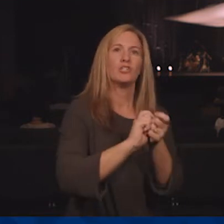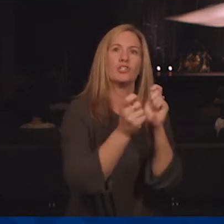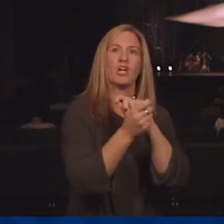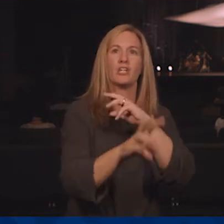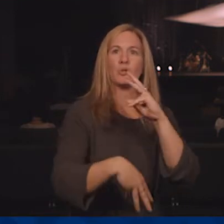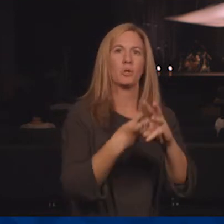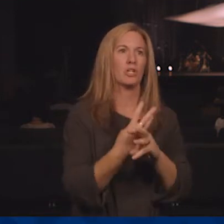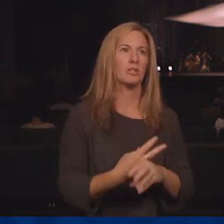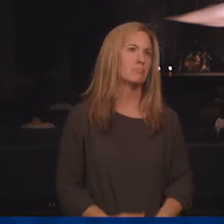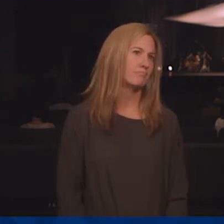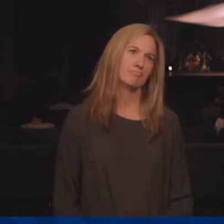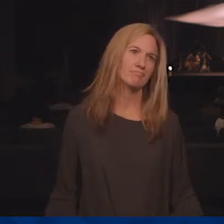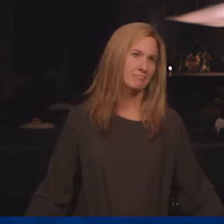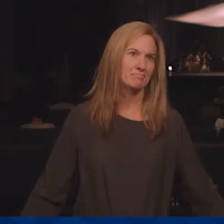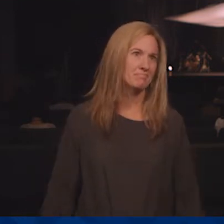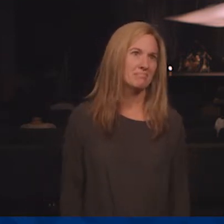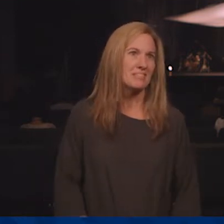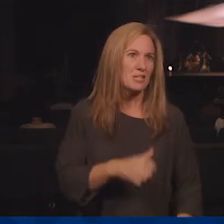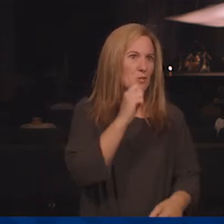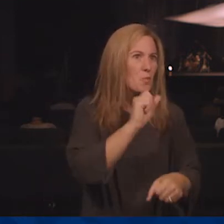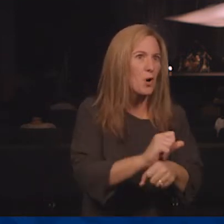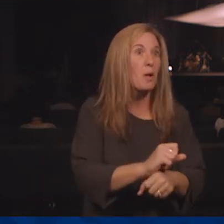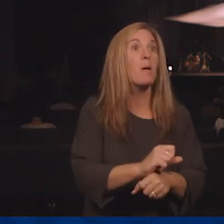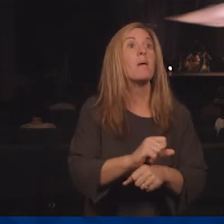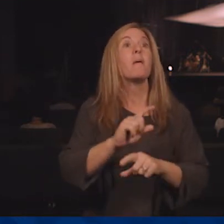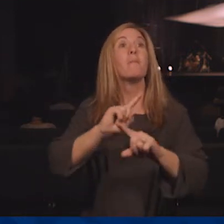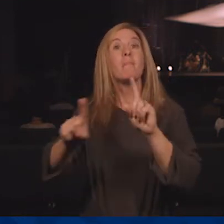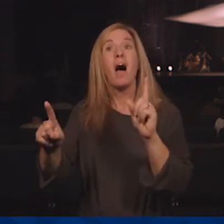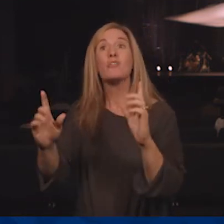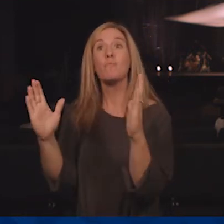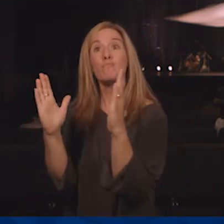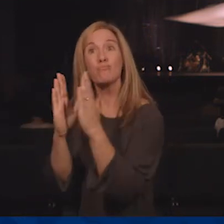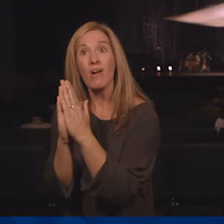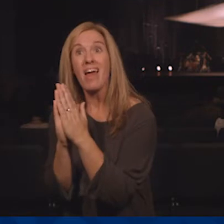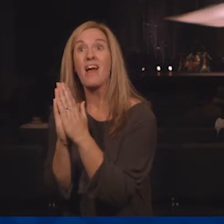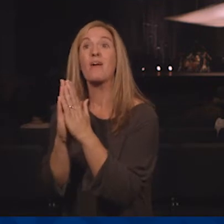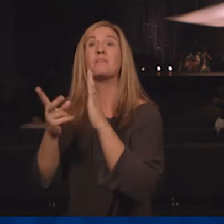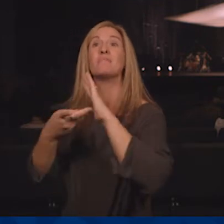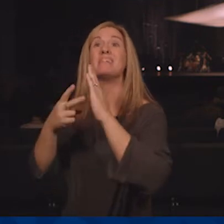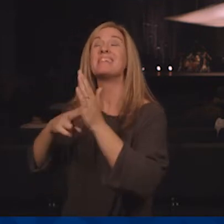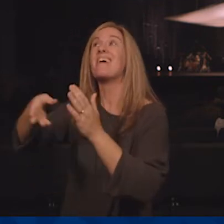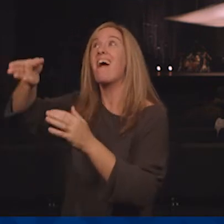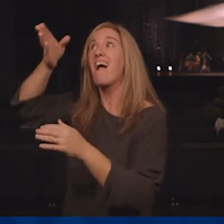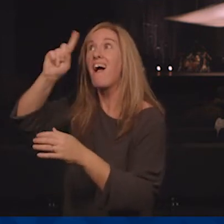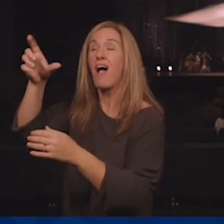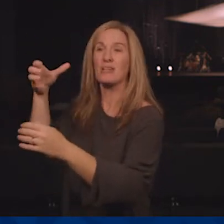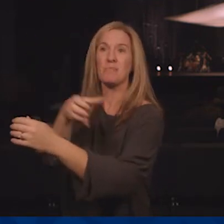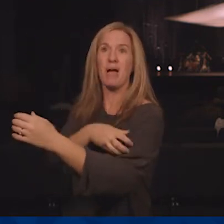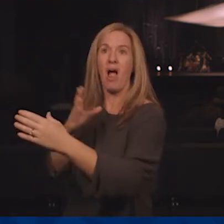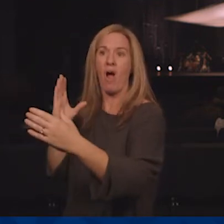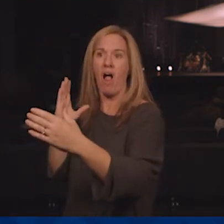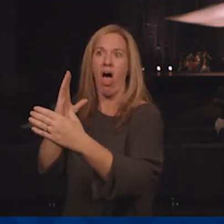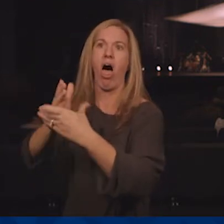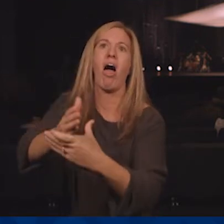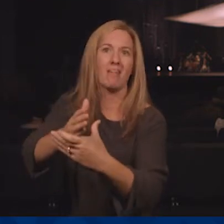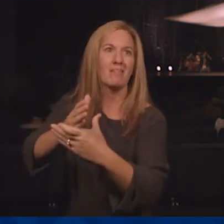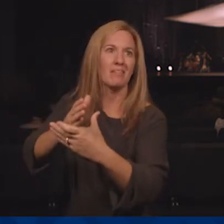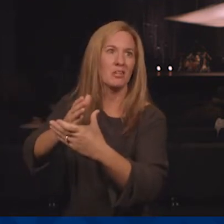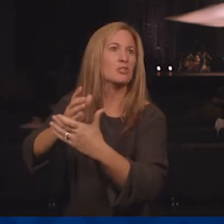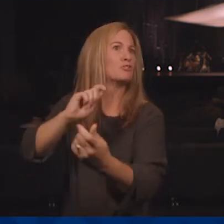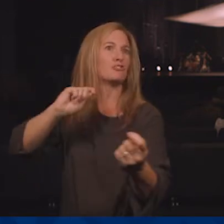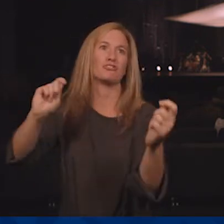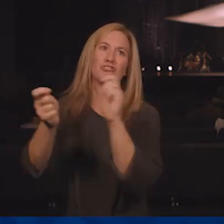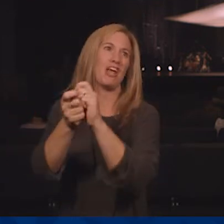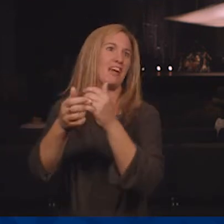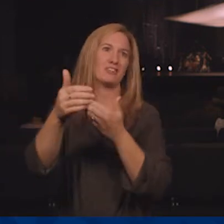Nothing will work but the intervention of the power of God, and that's what James is telling us through Elijah. He's a person just like you, and when